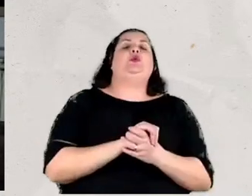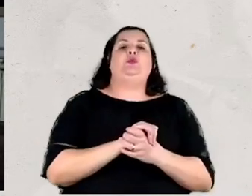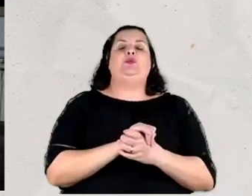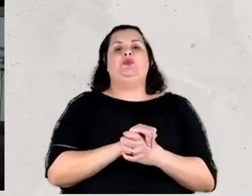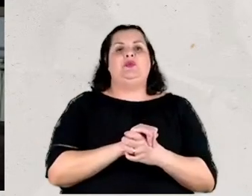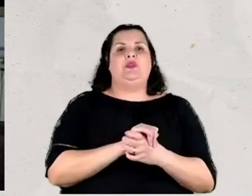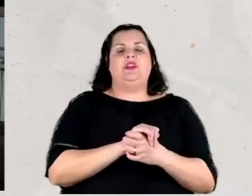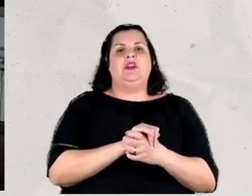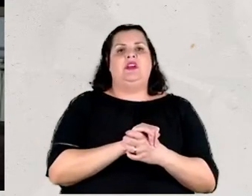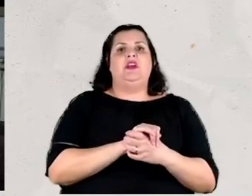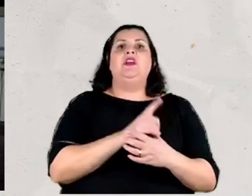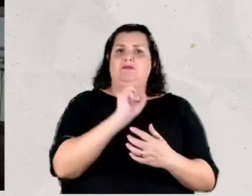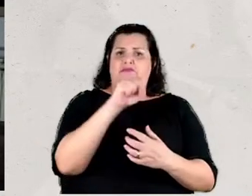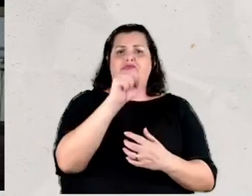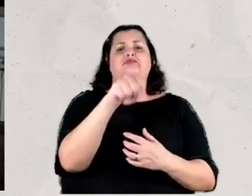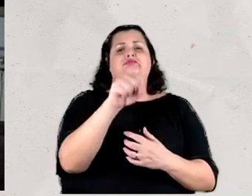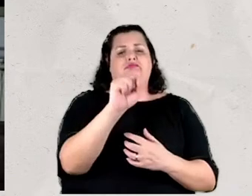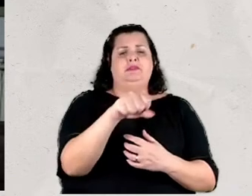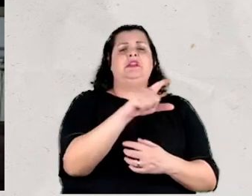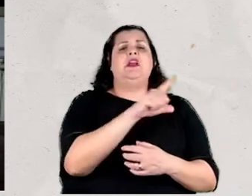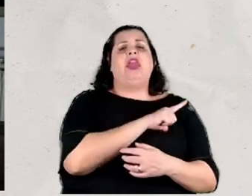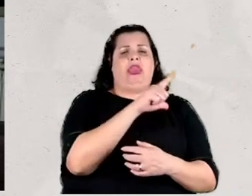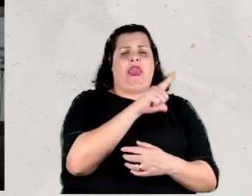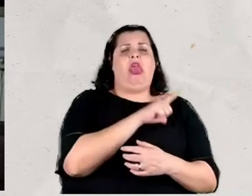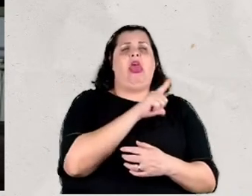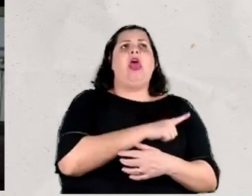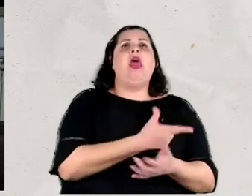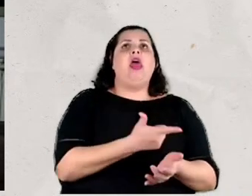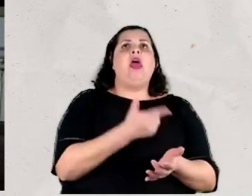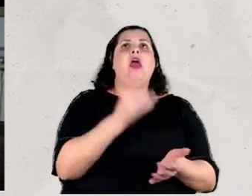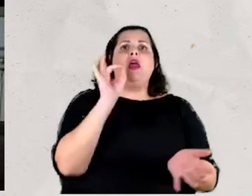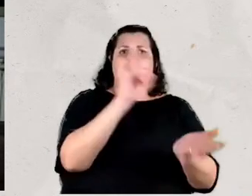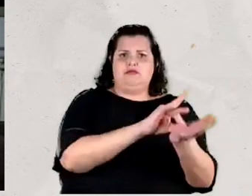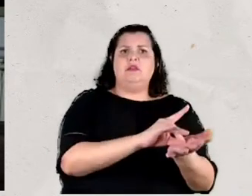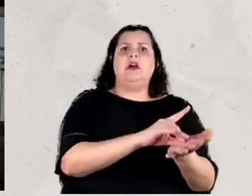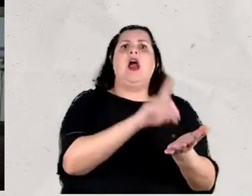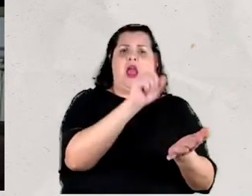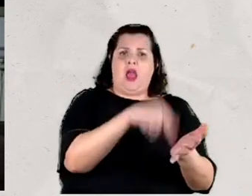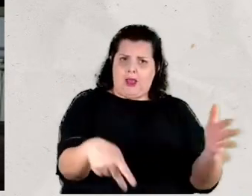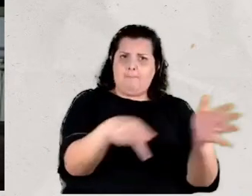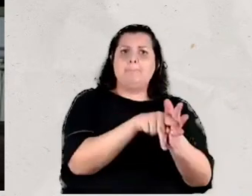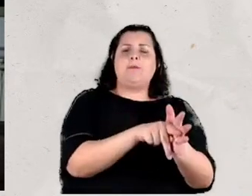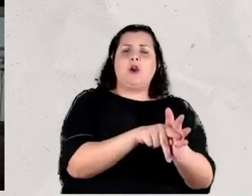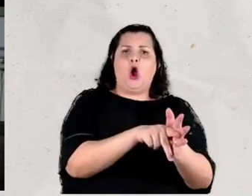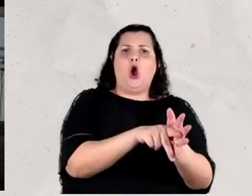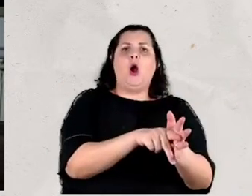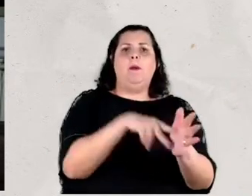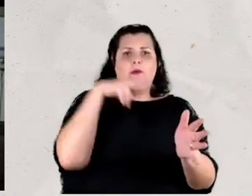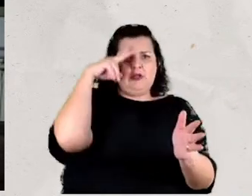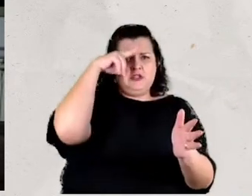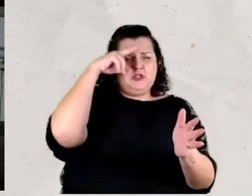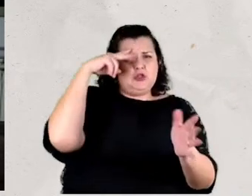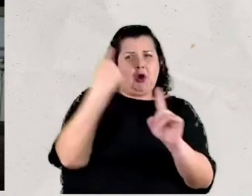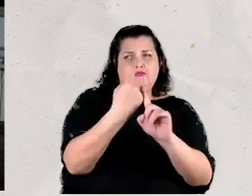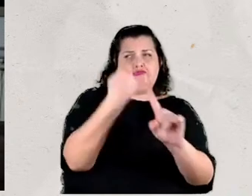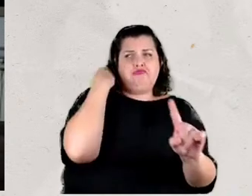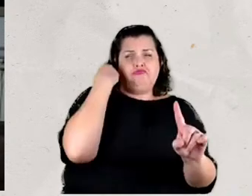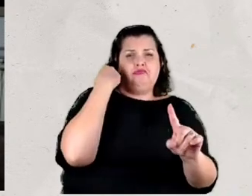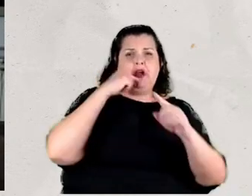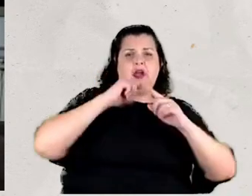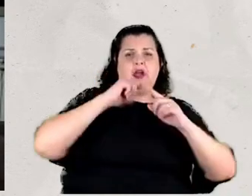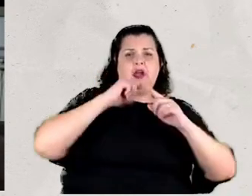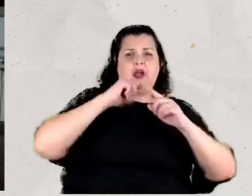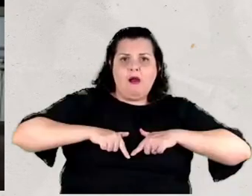essential part of the Israeli story, and they've hijacked that name for an extreme right-wing racist party.